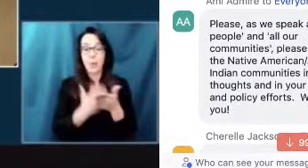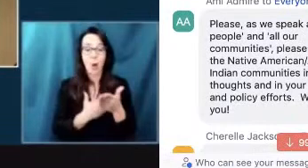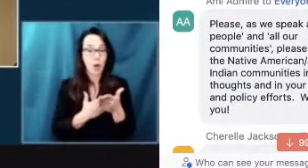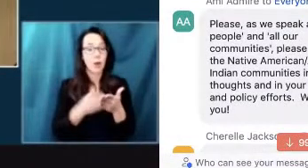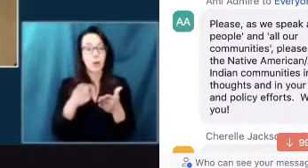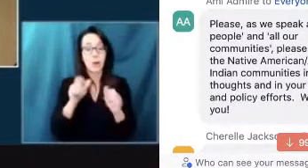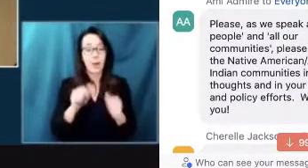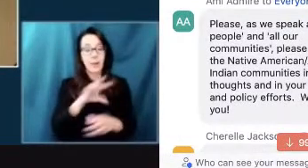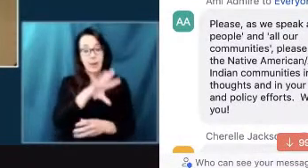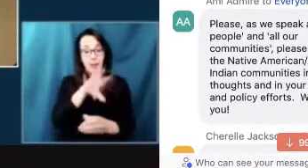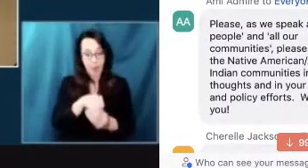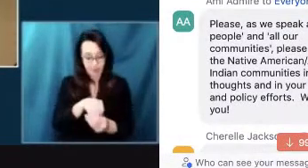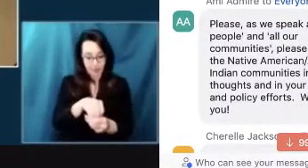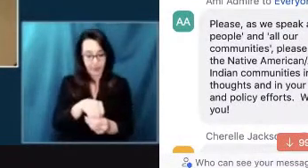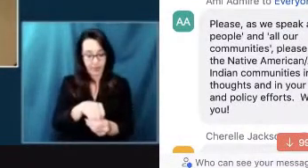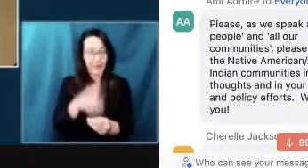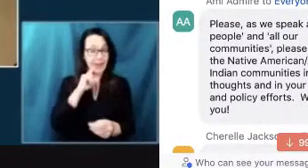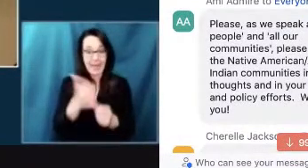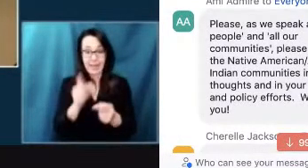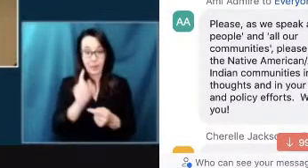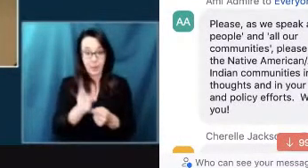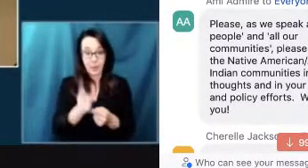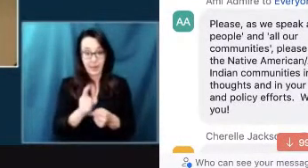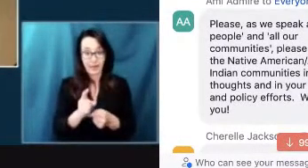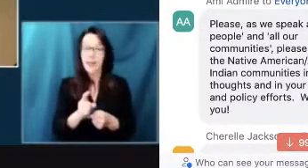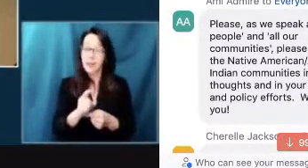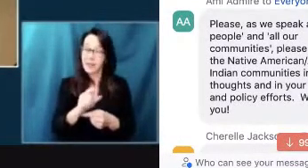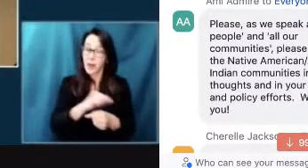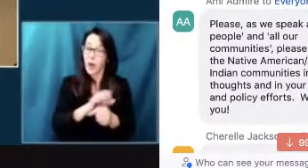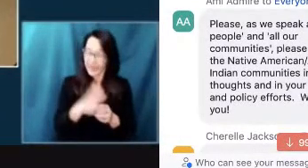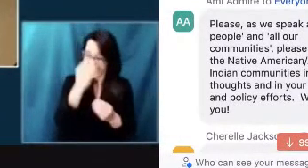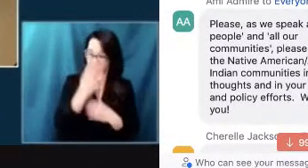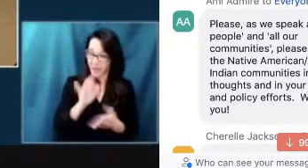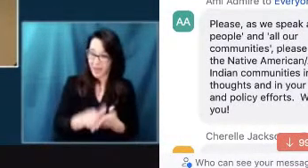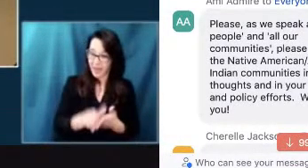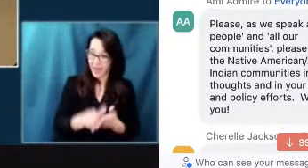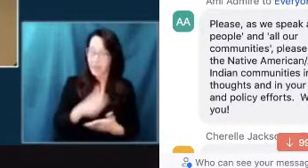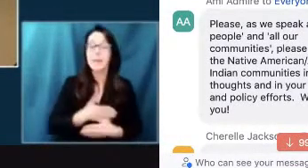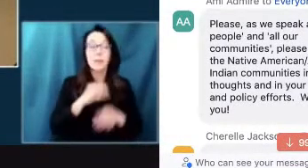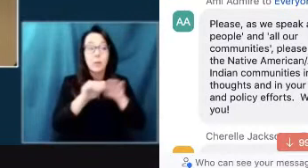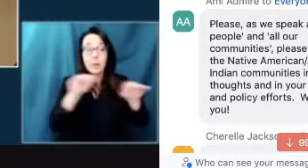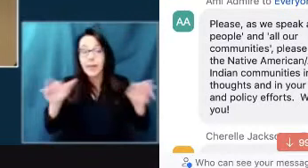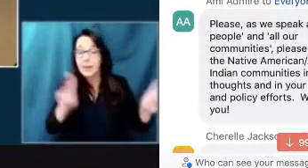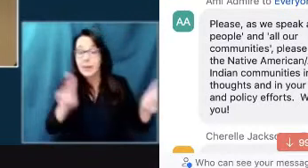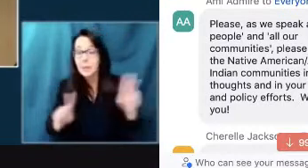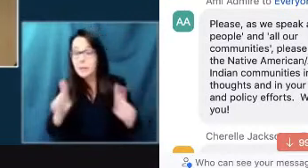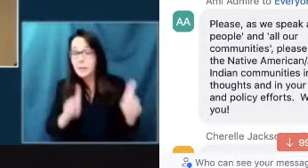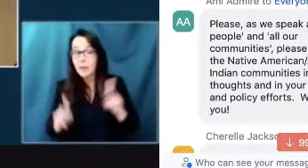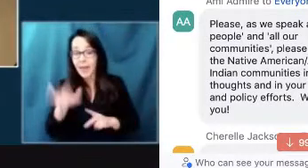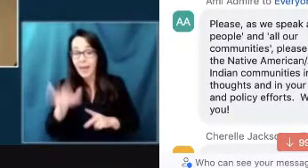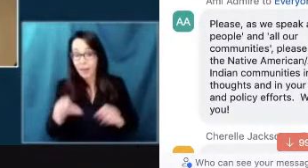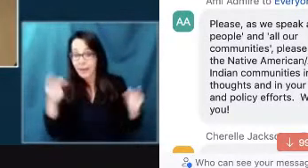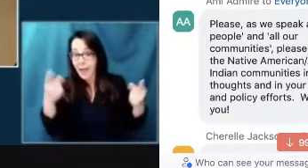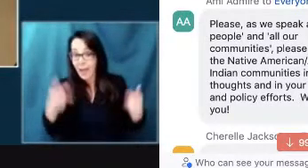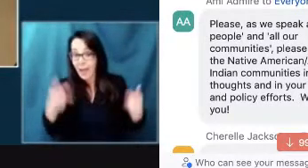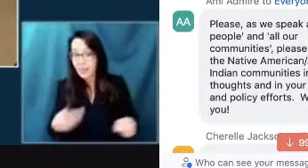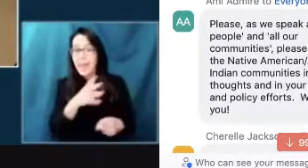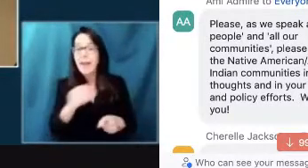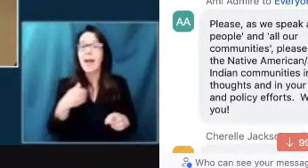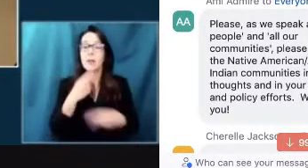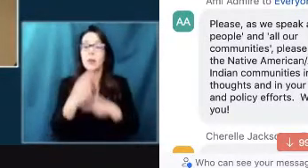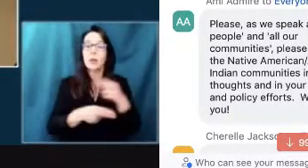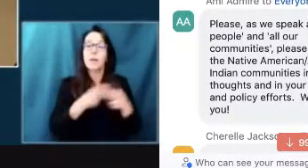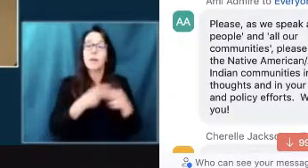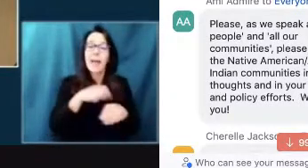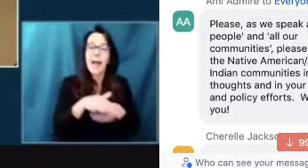we've seen with COVID. Let's keep reminding people of that and keep fighting for universal access to public spaces, educational